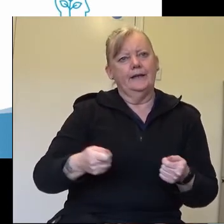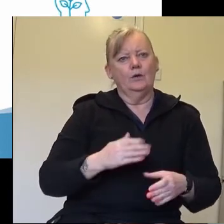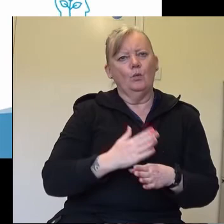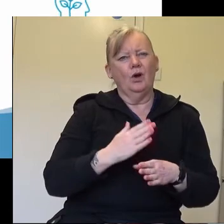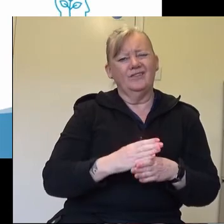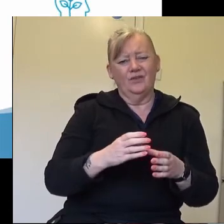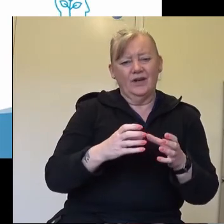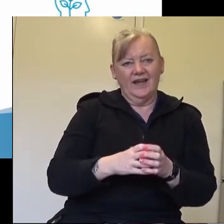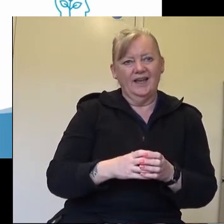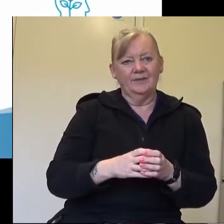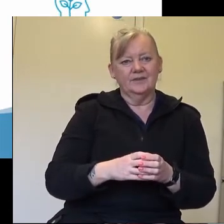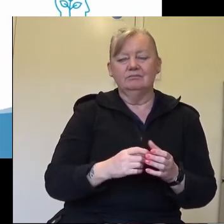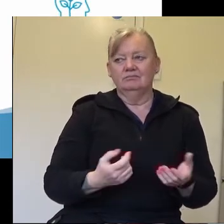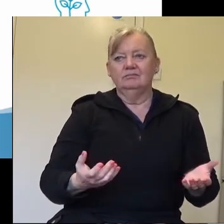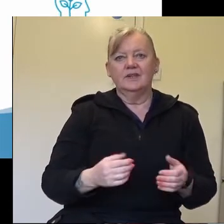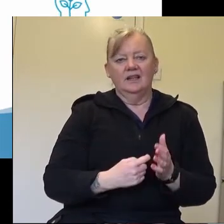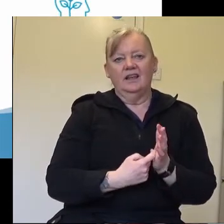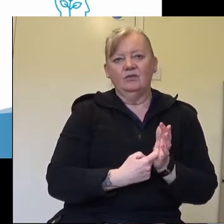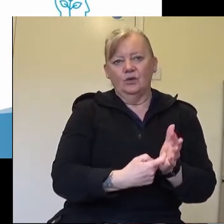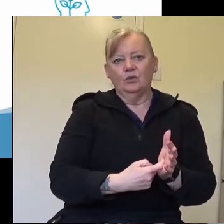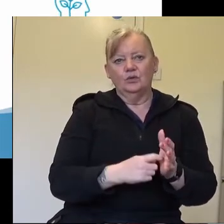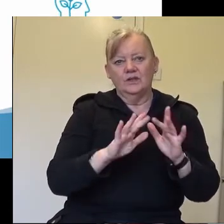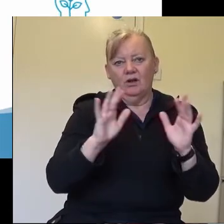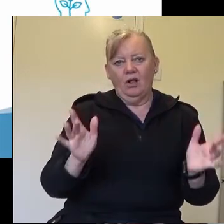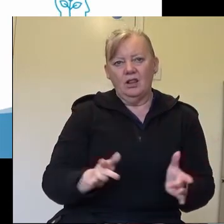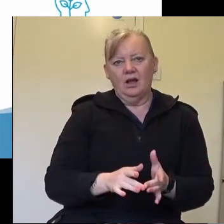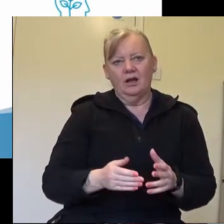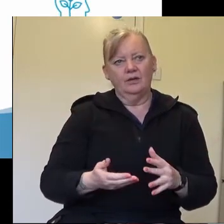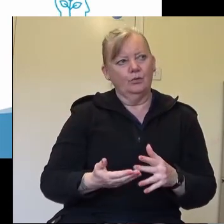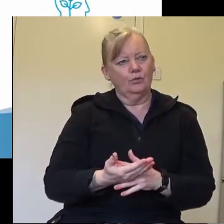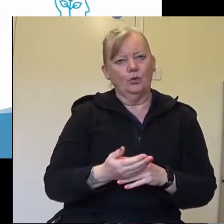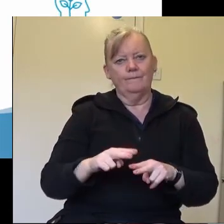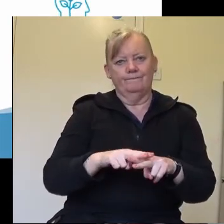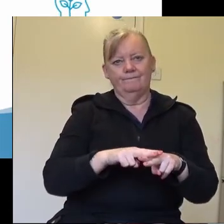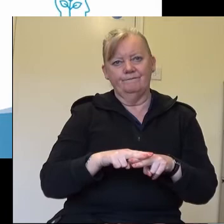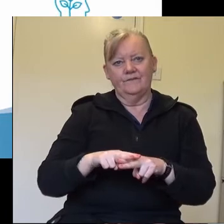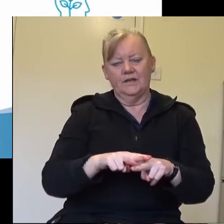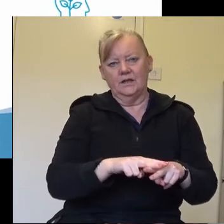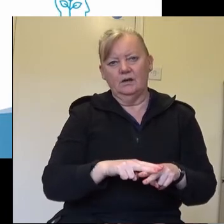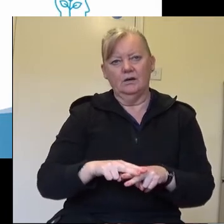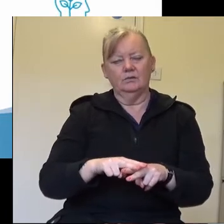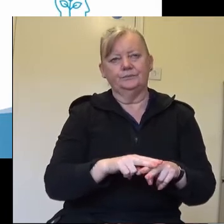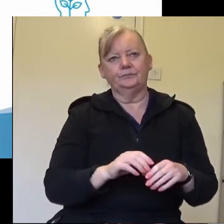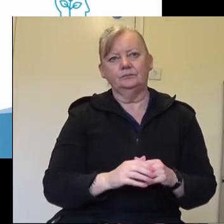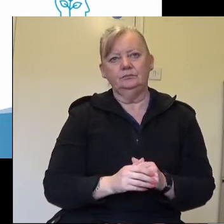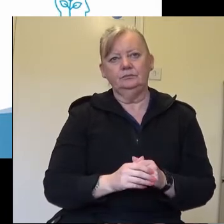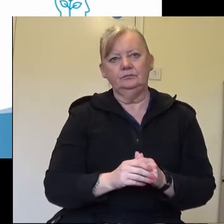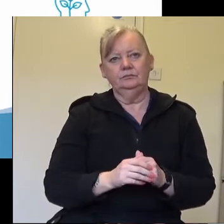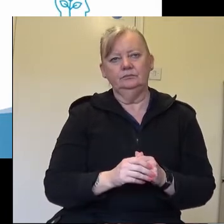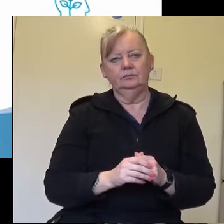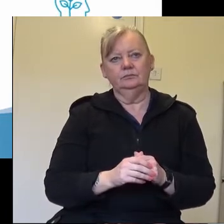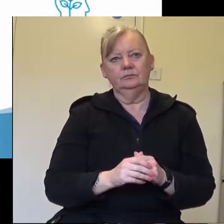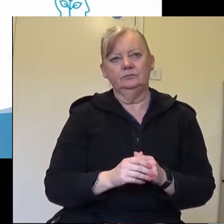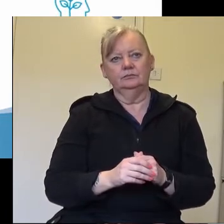dealing, working for the gangs. There are some recruiting that the gangs are doing online as